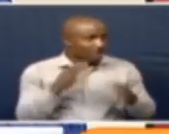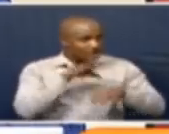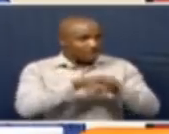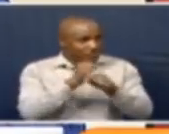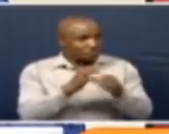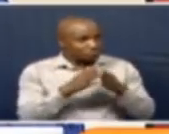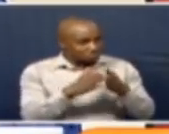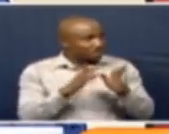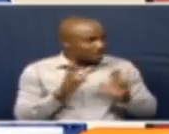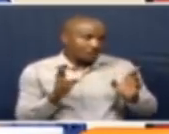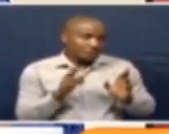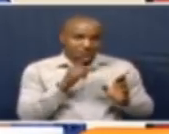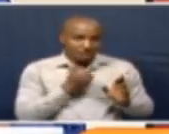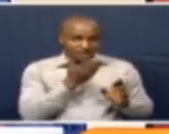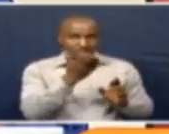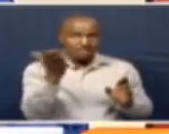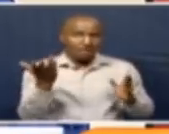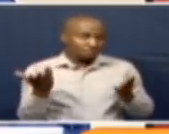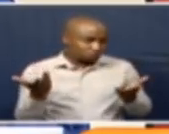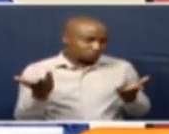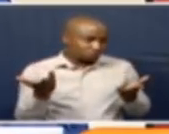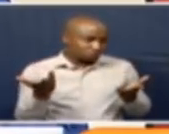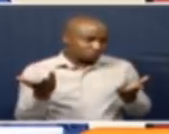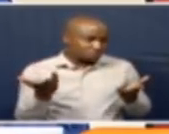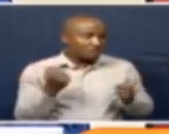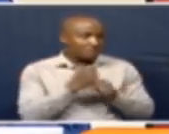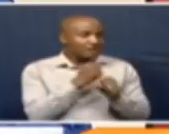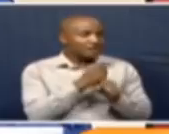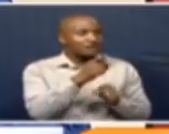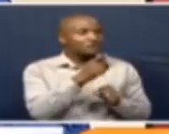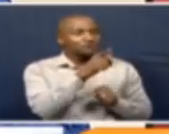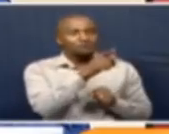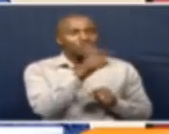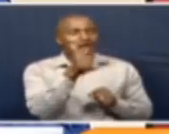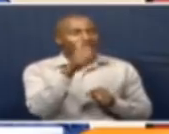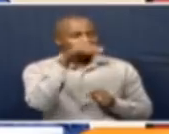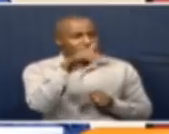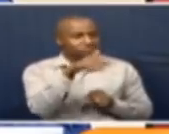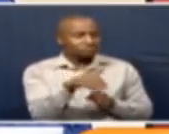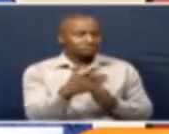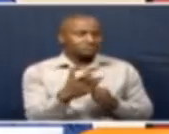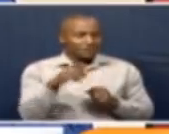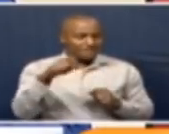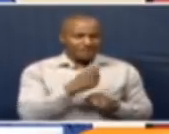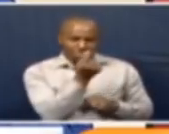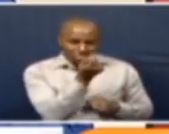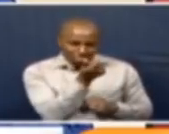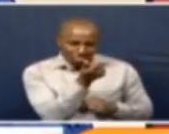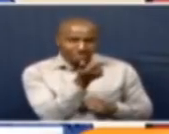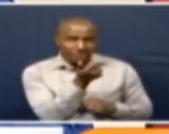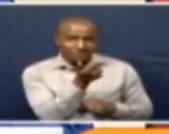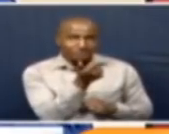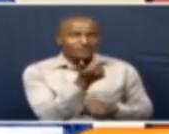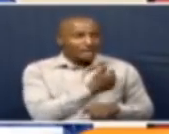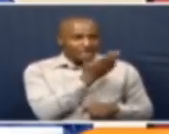why it is, quote unquote, cheapening the trade? And when you also talk about low pay, do you know of girls